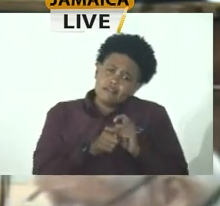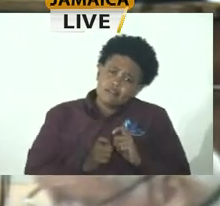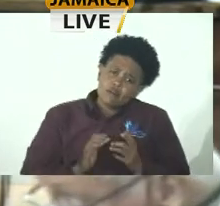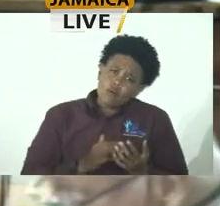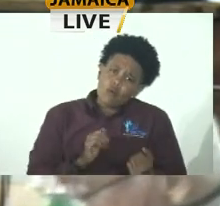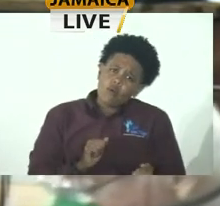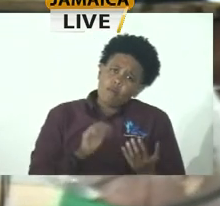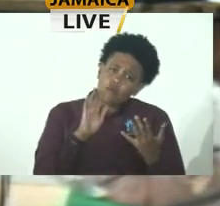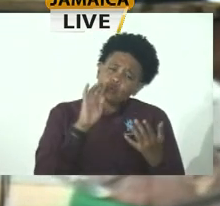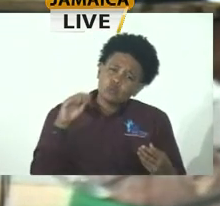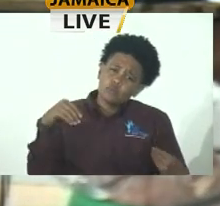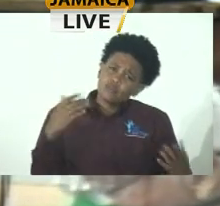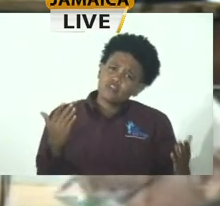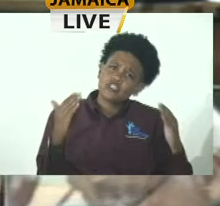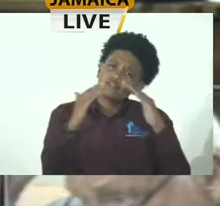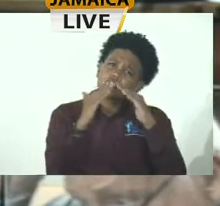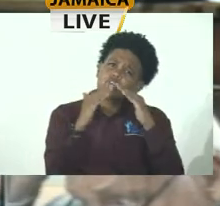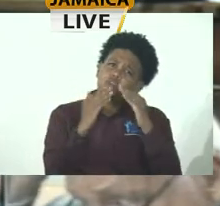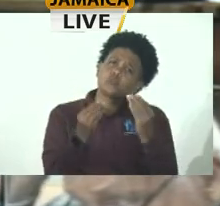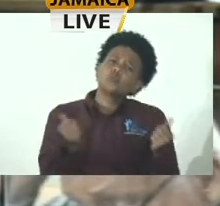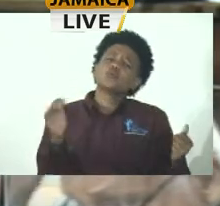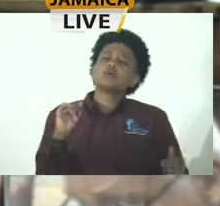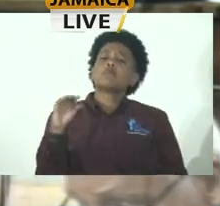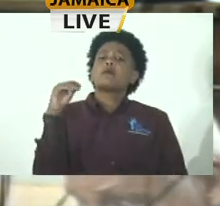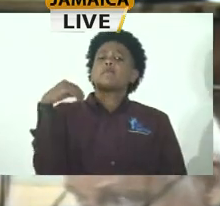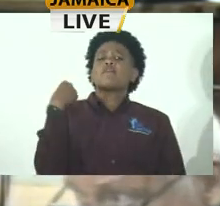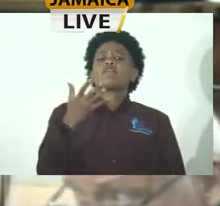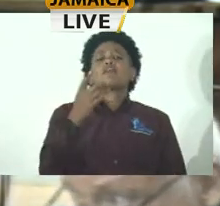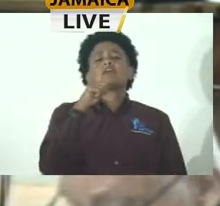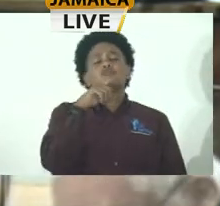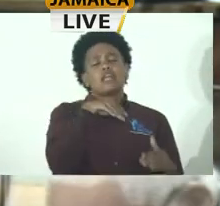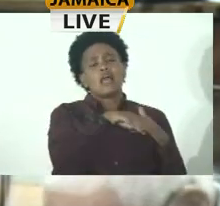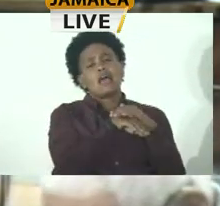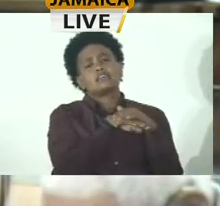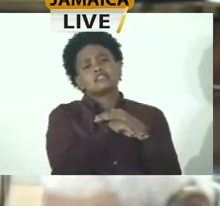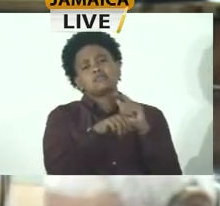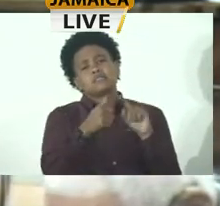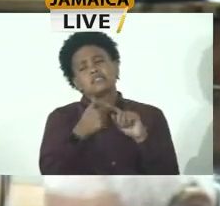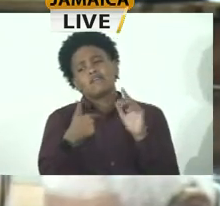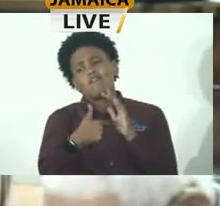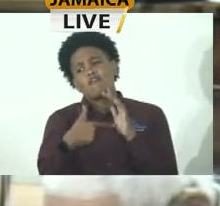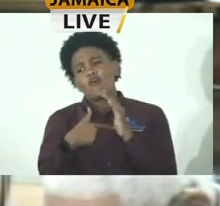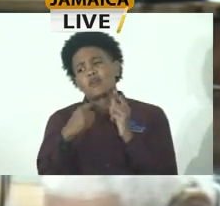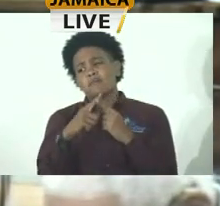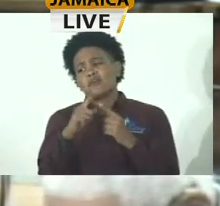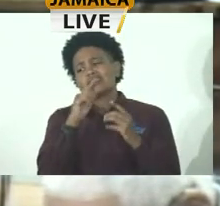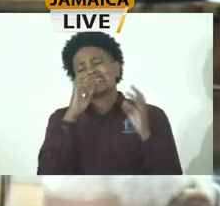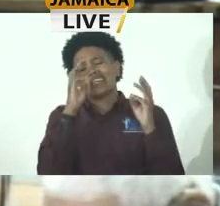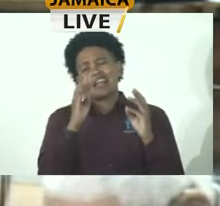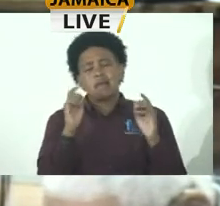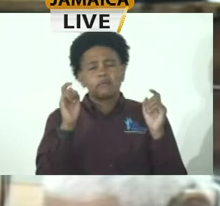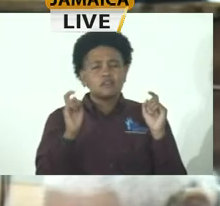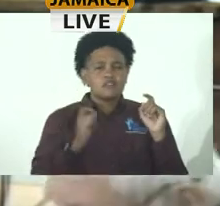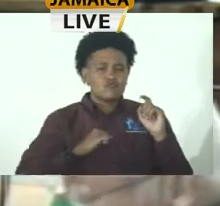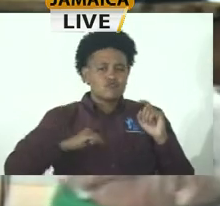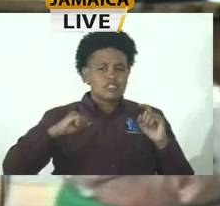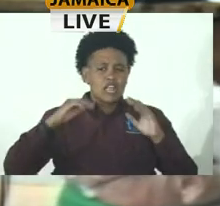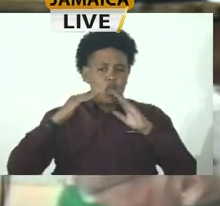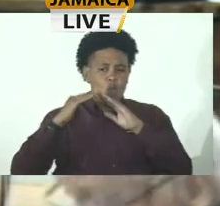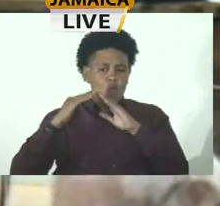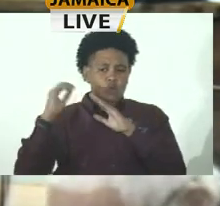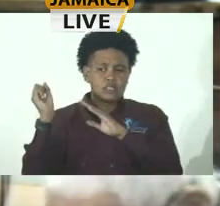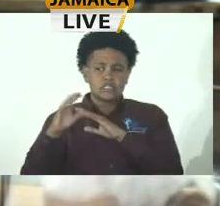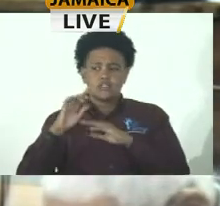provision of shelter solutions by providing a success accessible affordable and climate resilient housing to